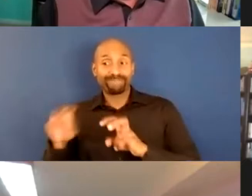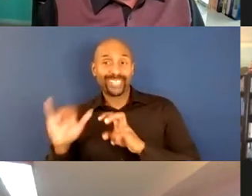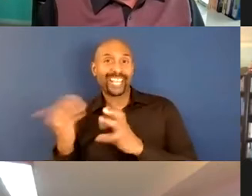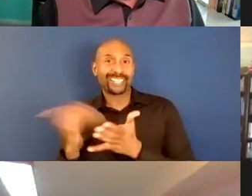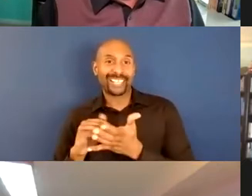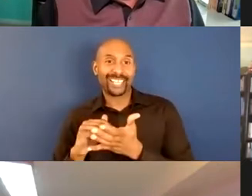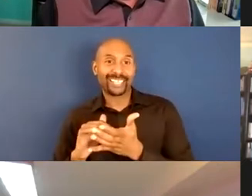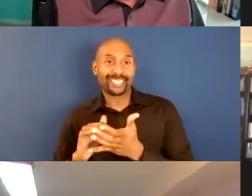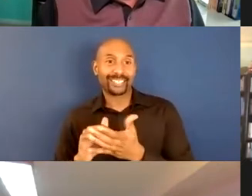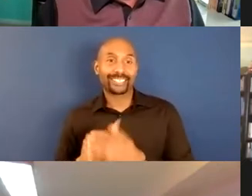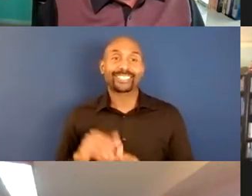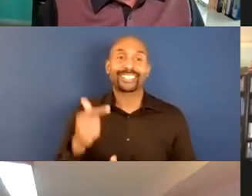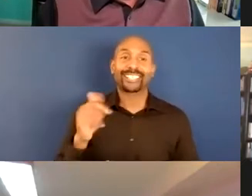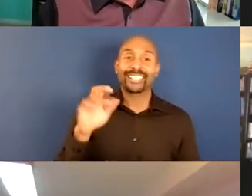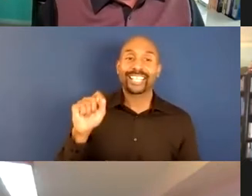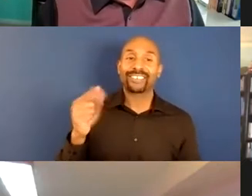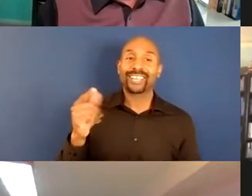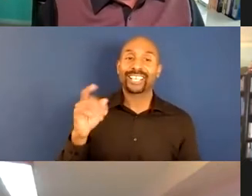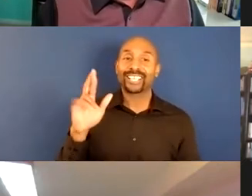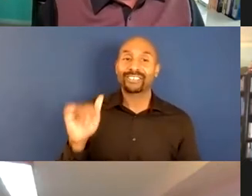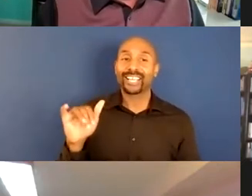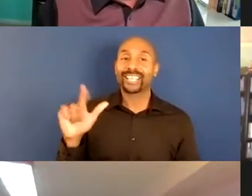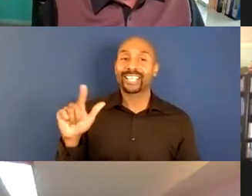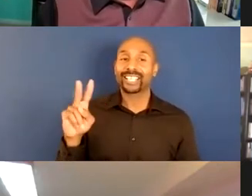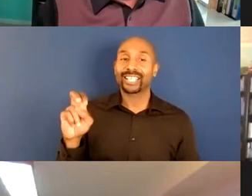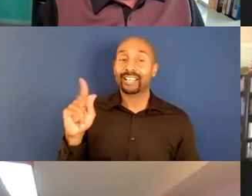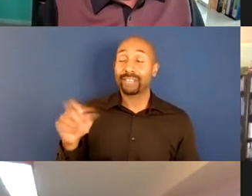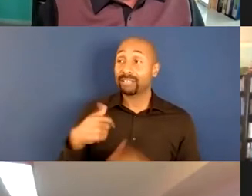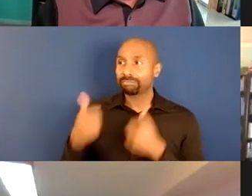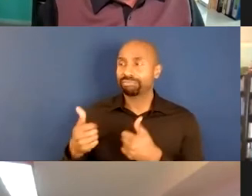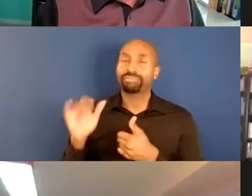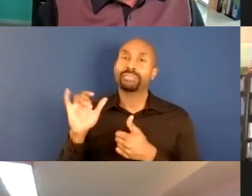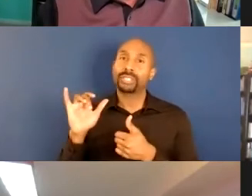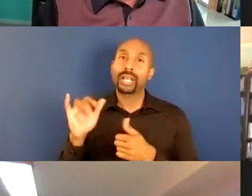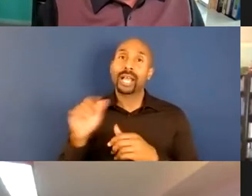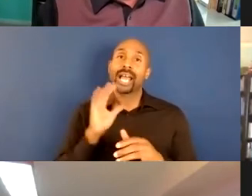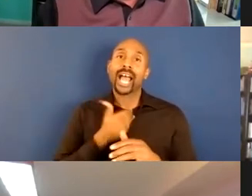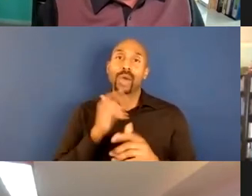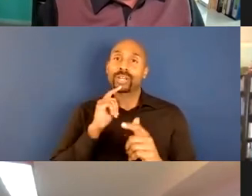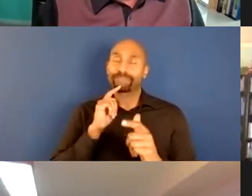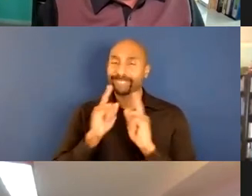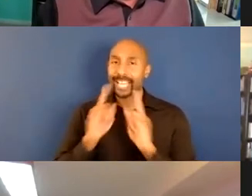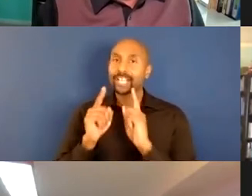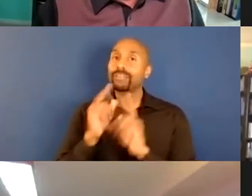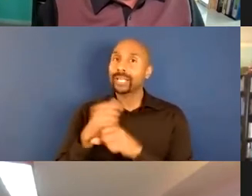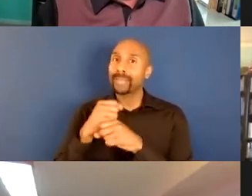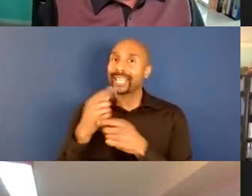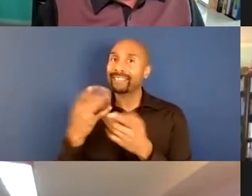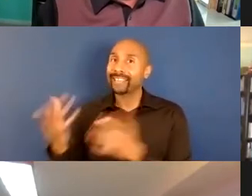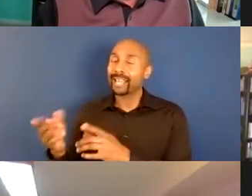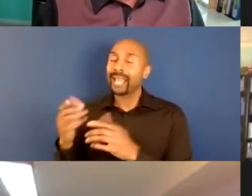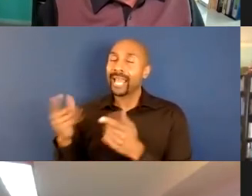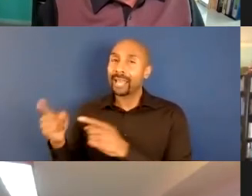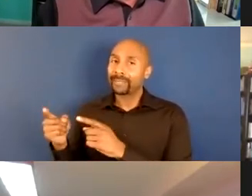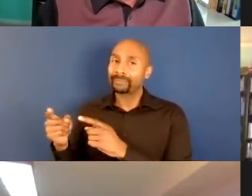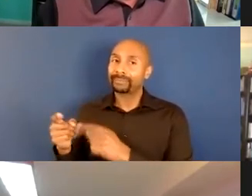Good. It'll be a very generative conversation we're having. In addition to having impact in the anthro department, this book will also obviously have an impact in SIS.